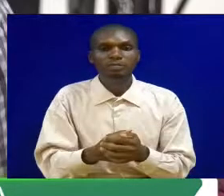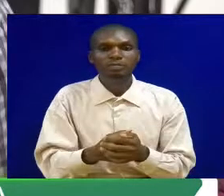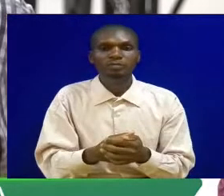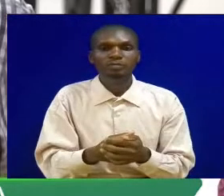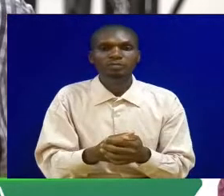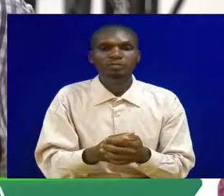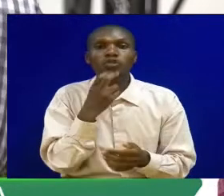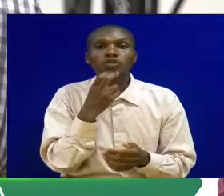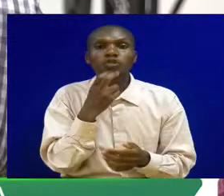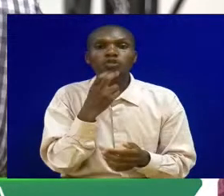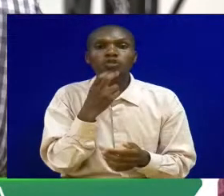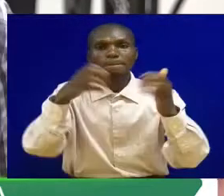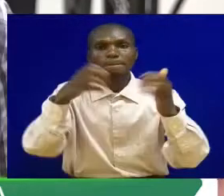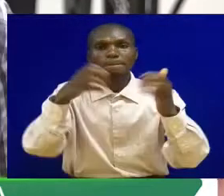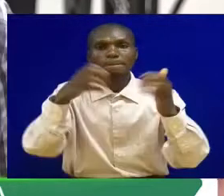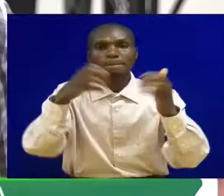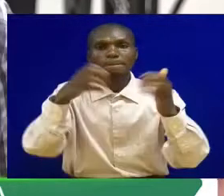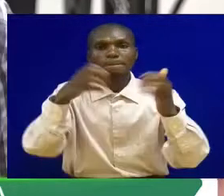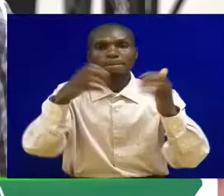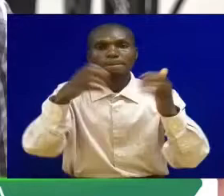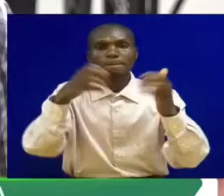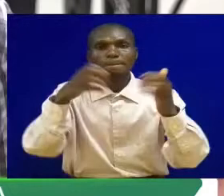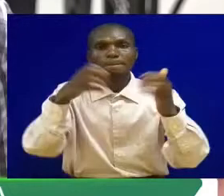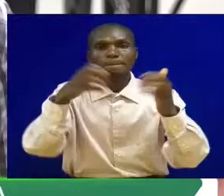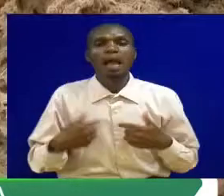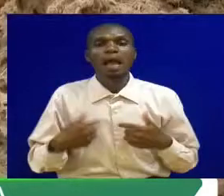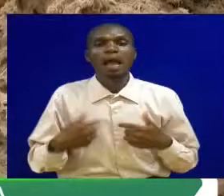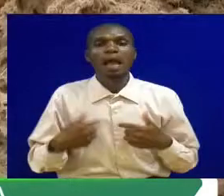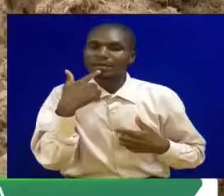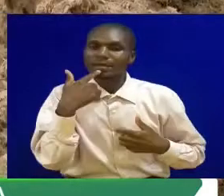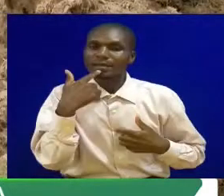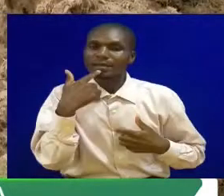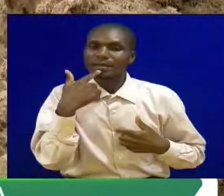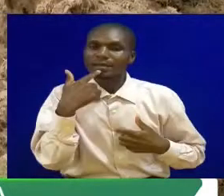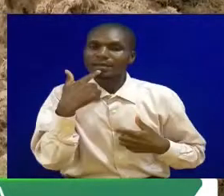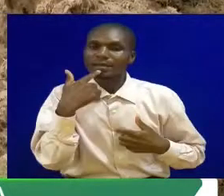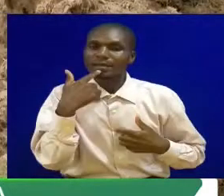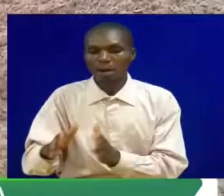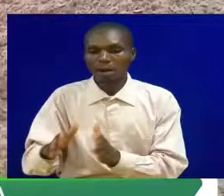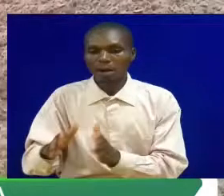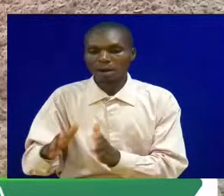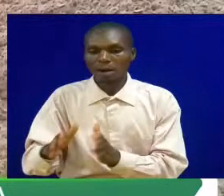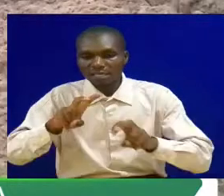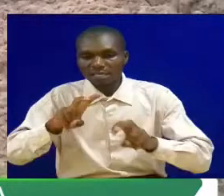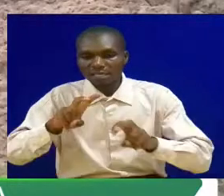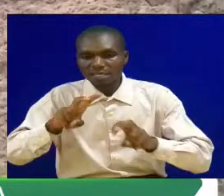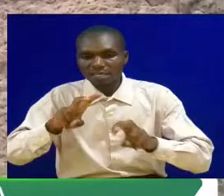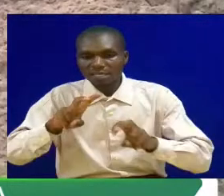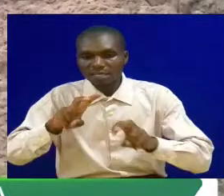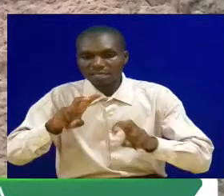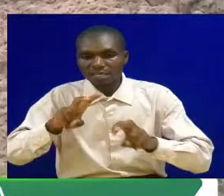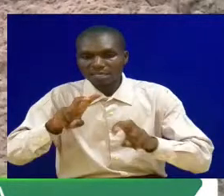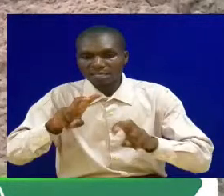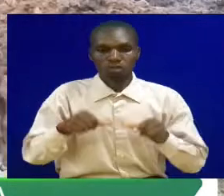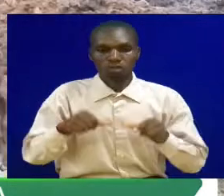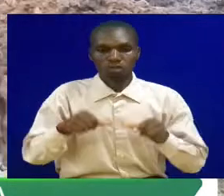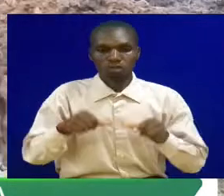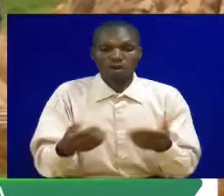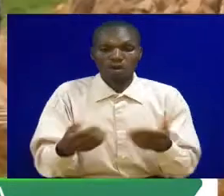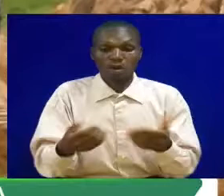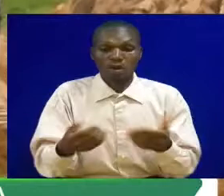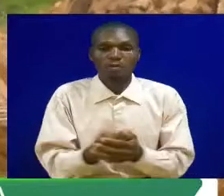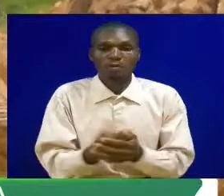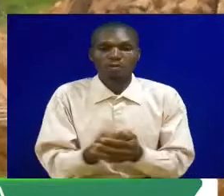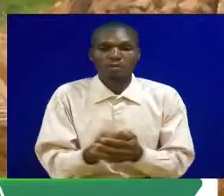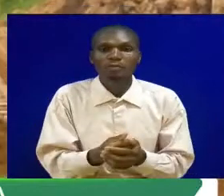North Combes nigo boigo arotota na goteba emerubili yokubarige baberabwo nigo egendererete goikera bono na